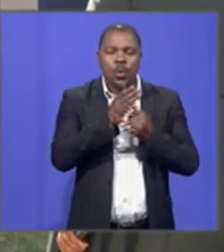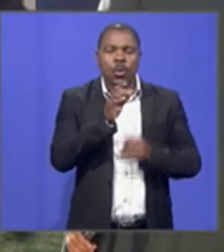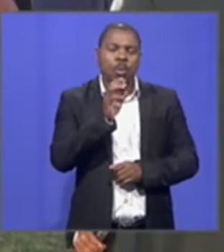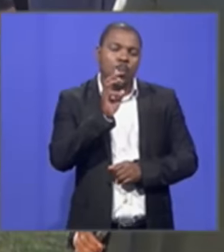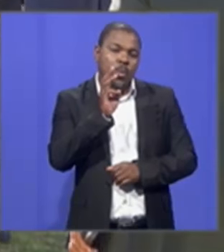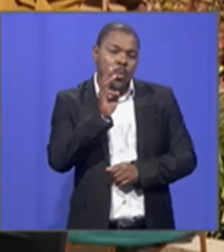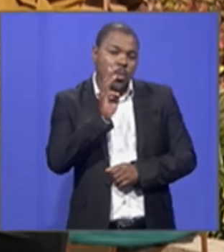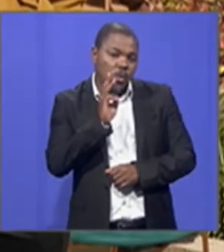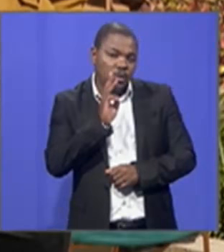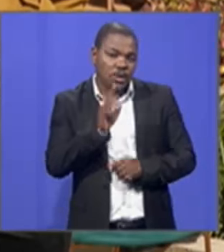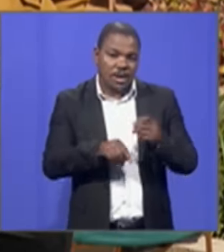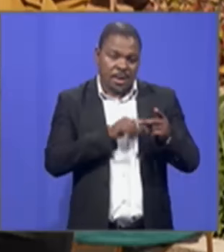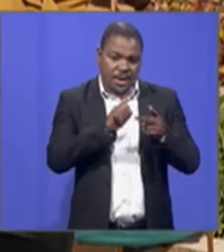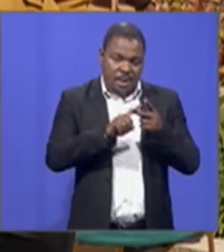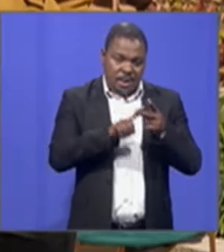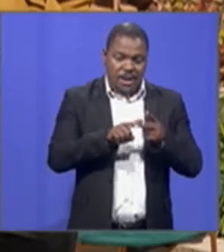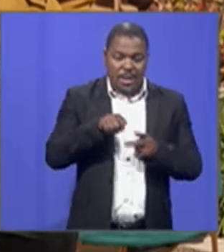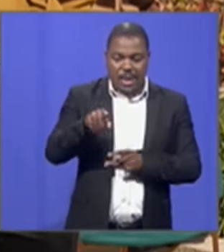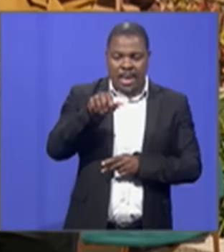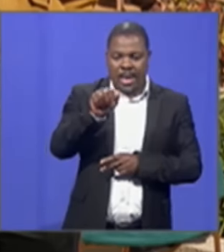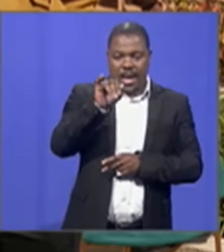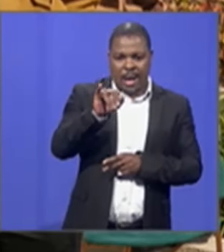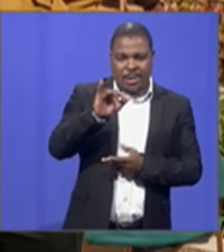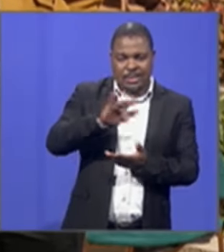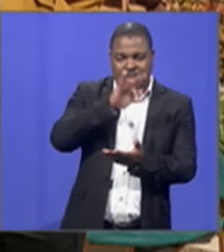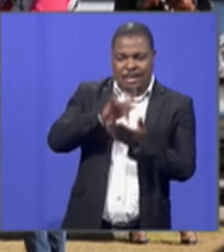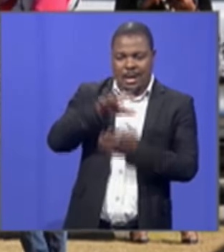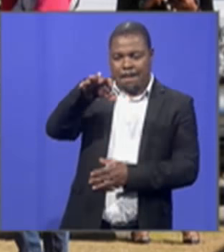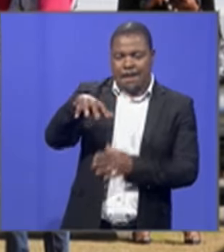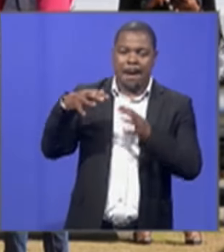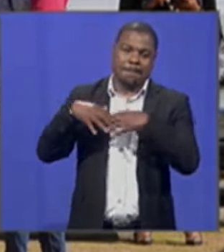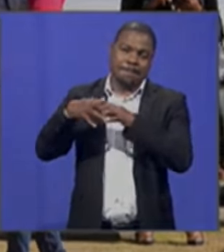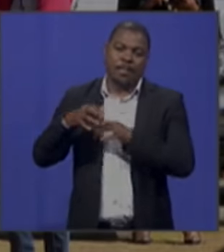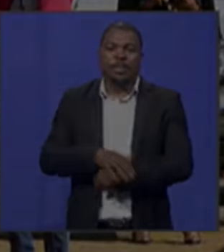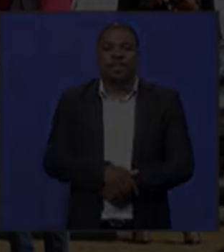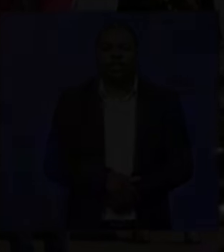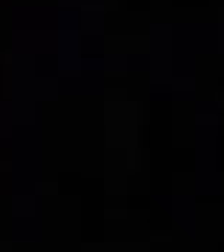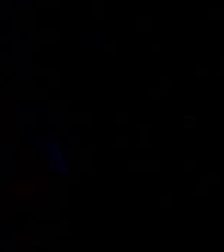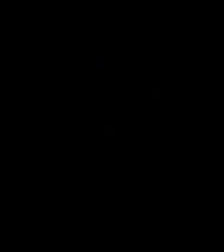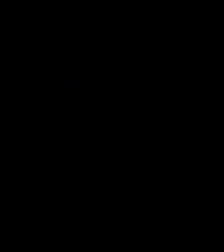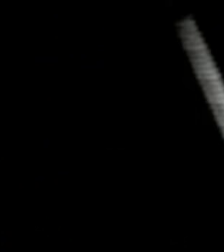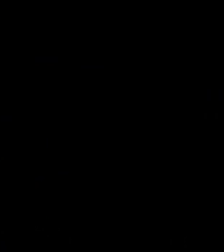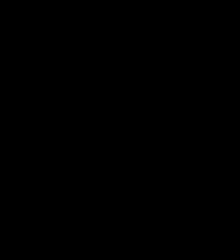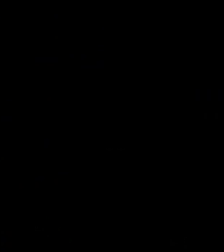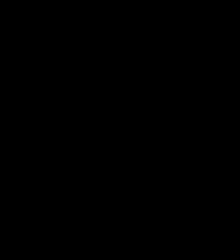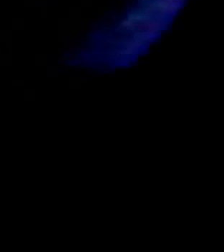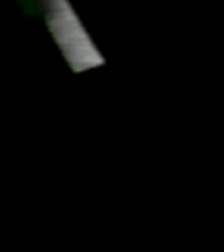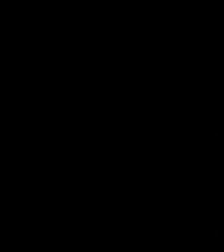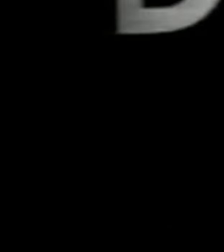mahlale a AI. Ke rapelang Khatebe, SABC News, Masego, Lesotho.